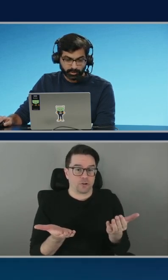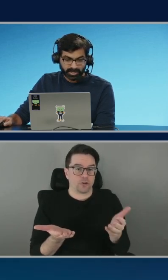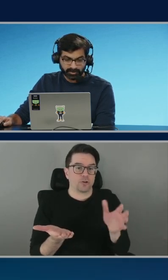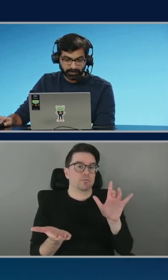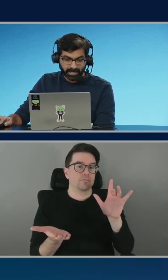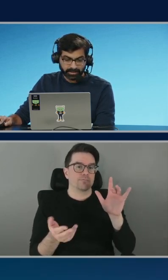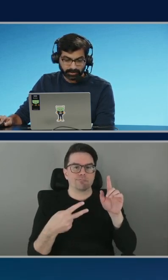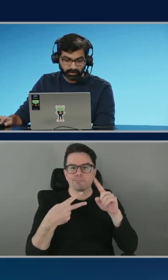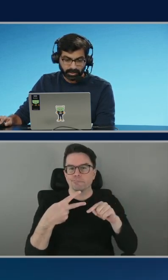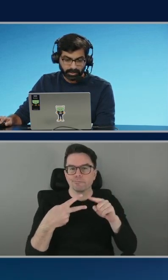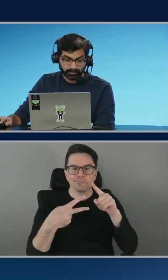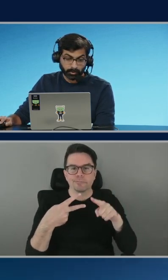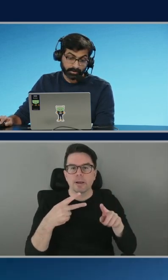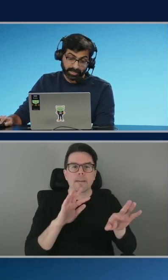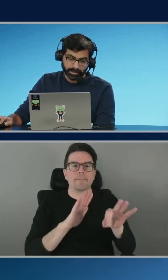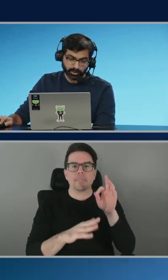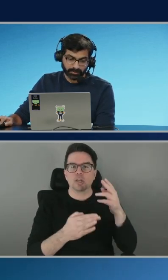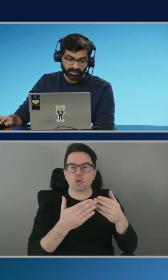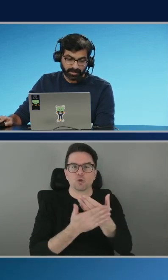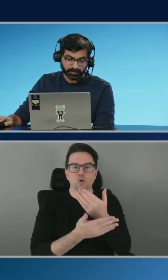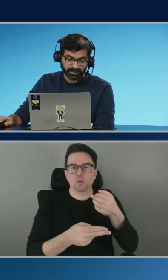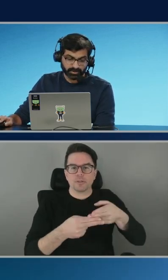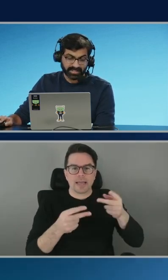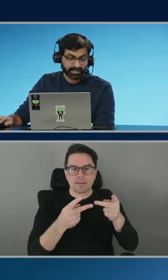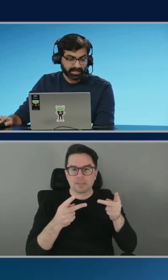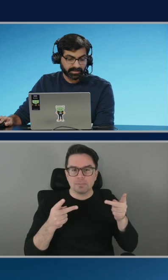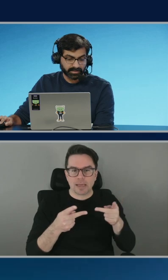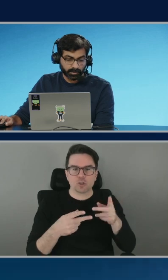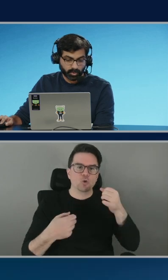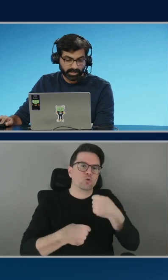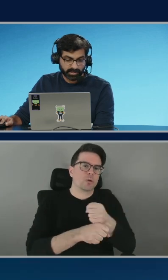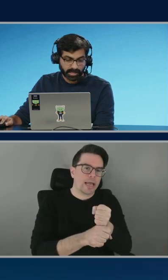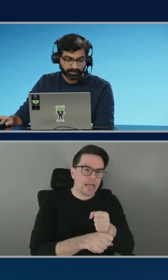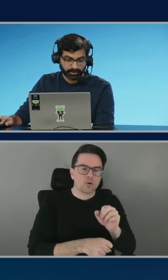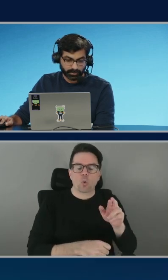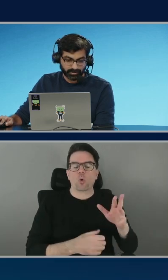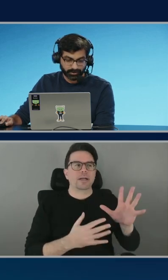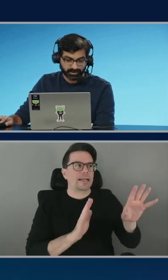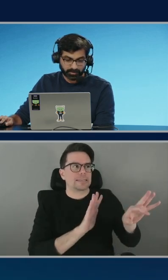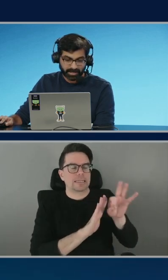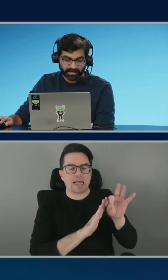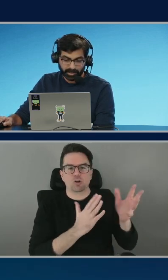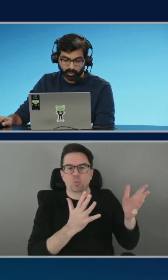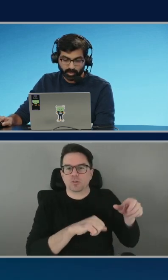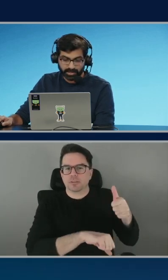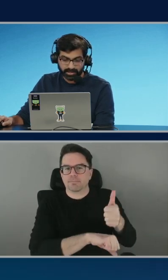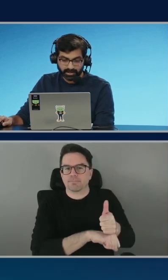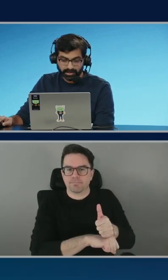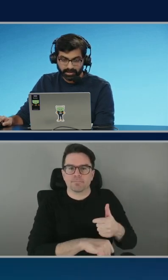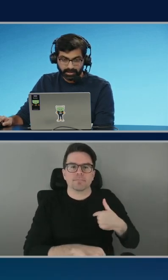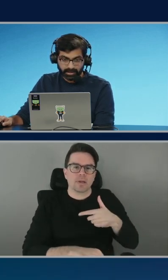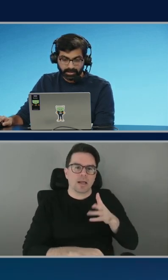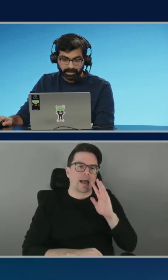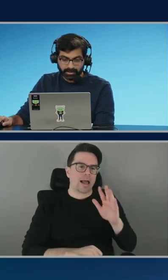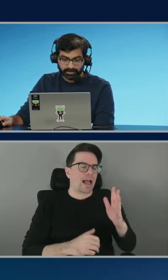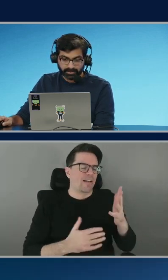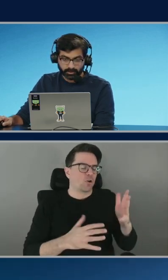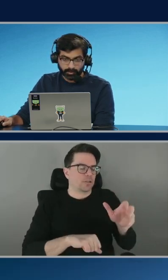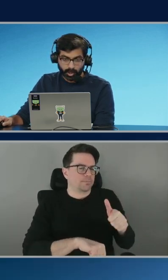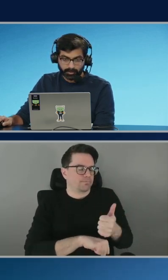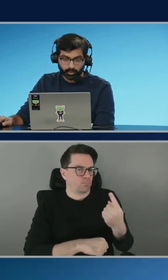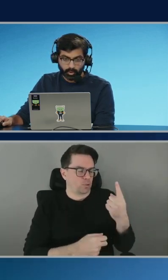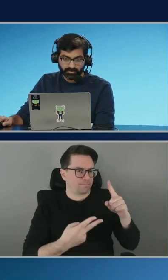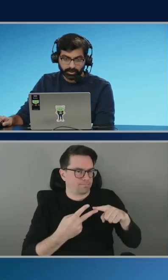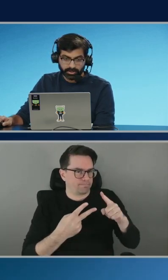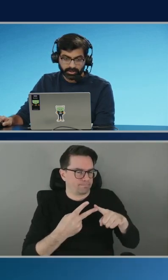select a new namespace or create a new namespace or select an existing one. I'm just going to choose the PyDay demo one. This is